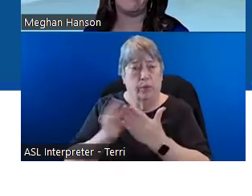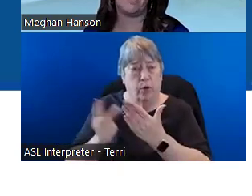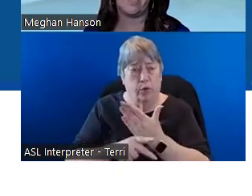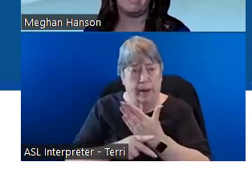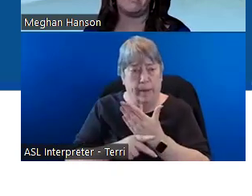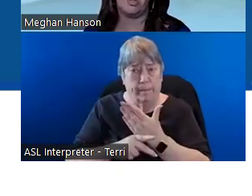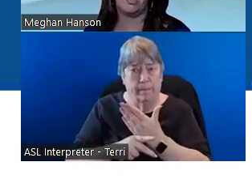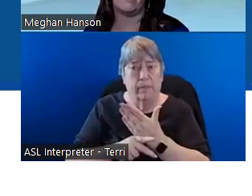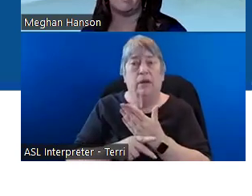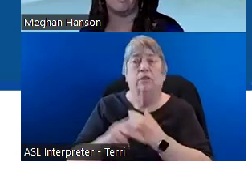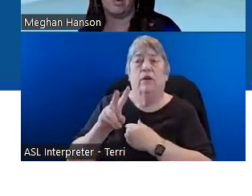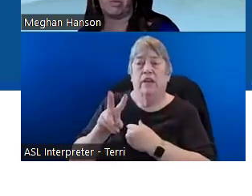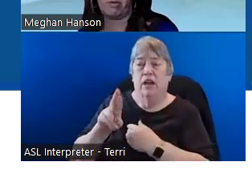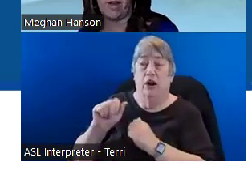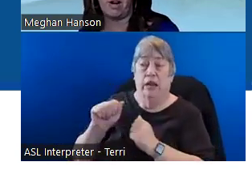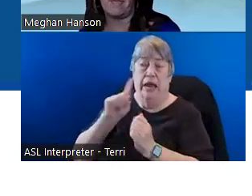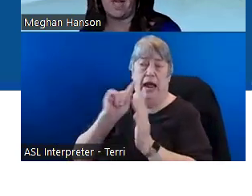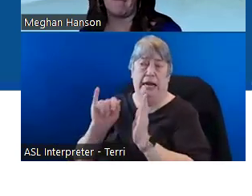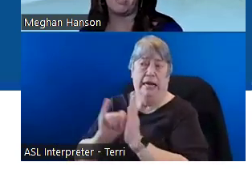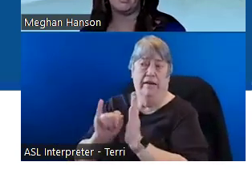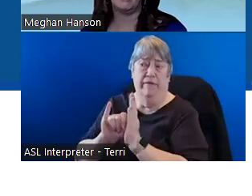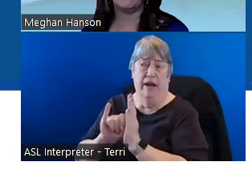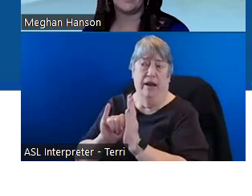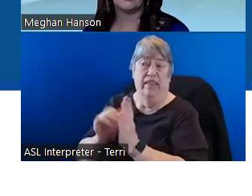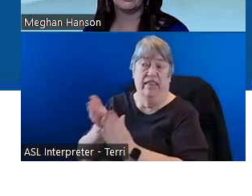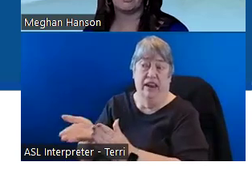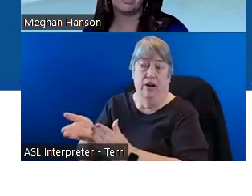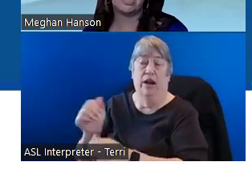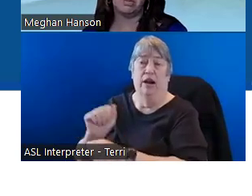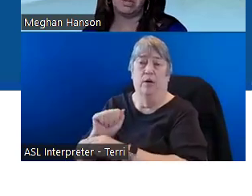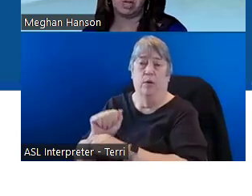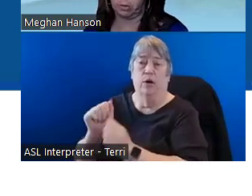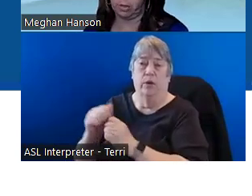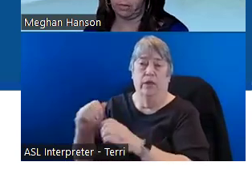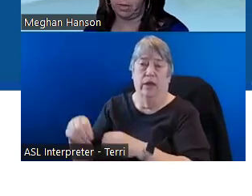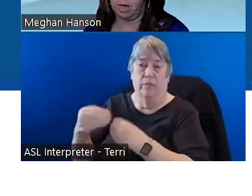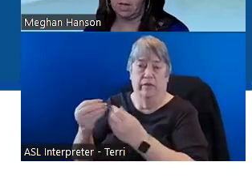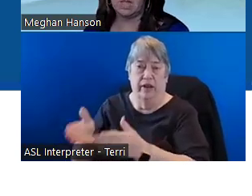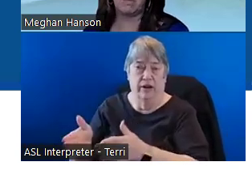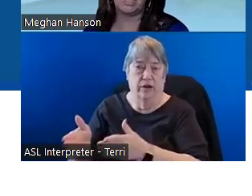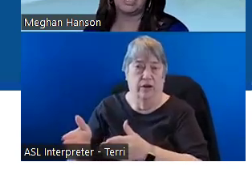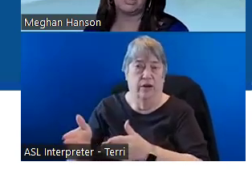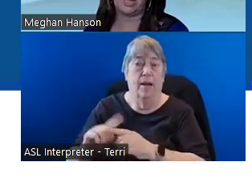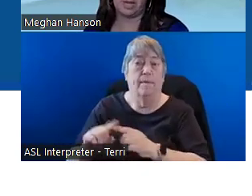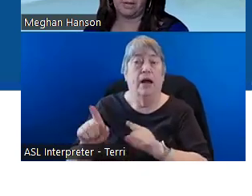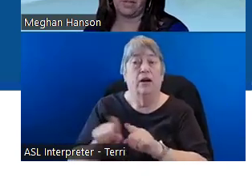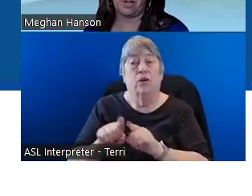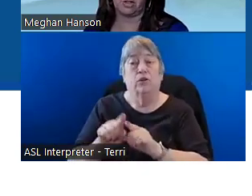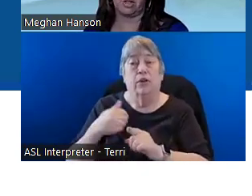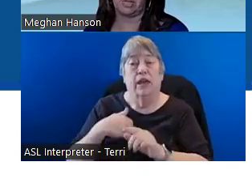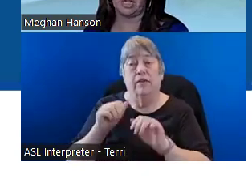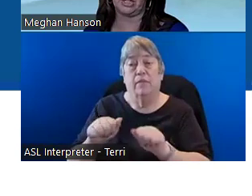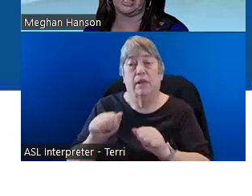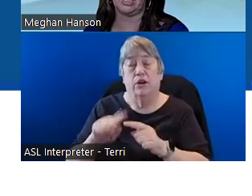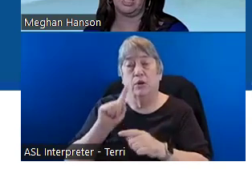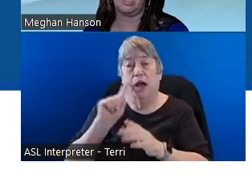to identify that in VR and then work with the provider on that. But providers through our EE rule are also given the ability to identify the